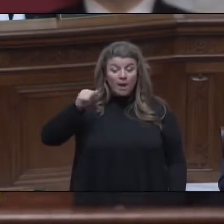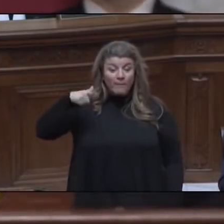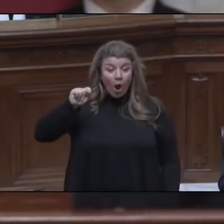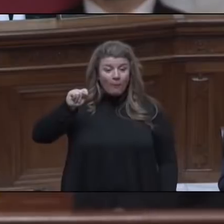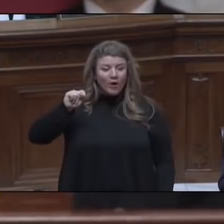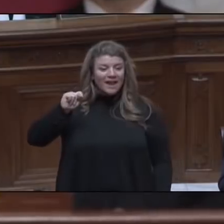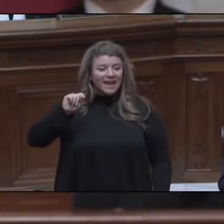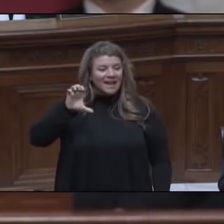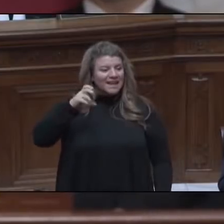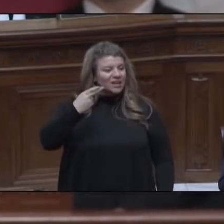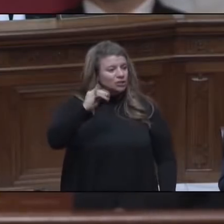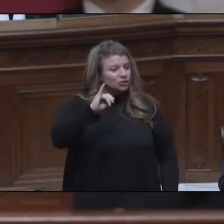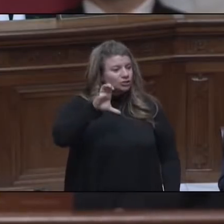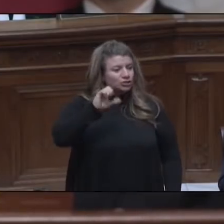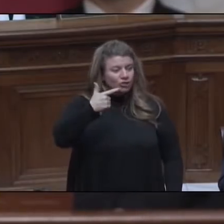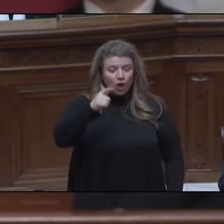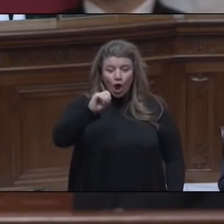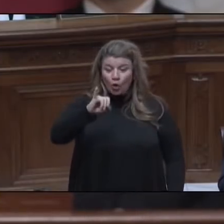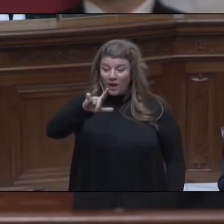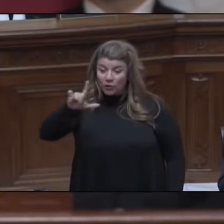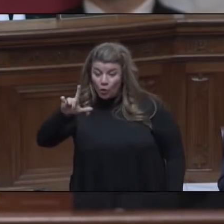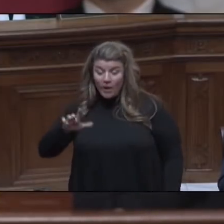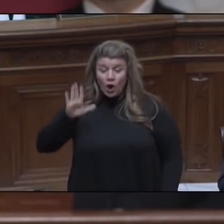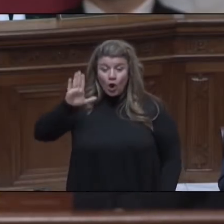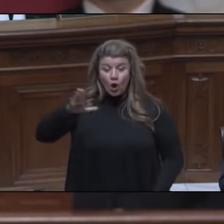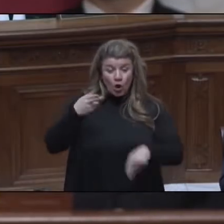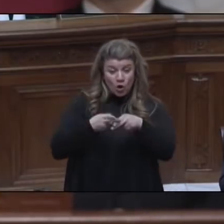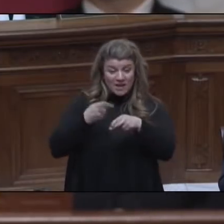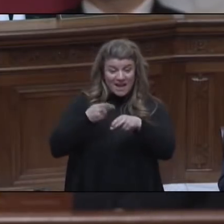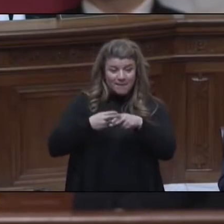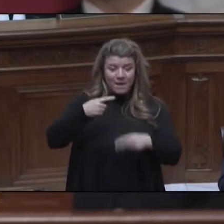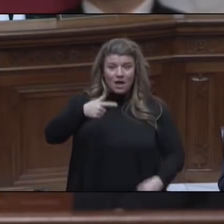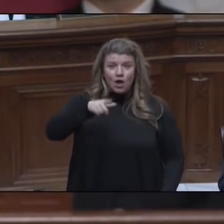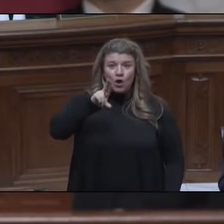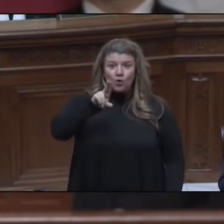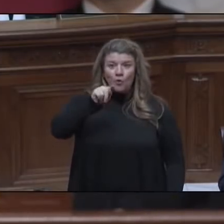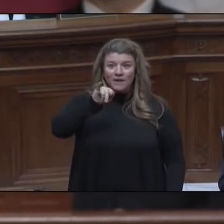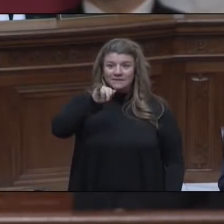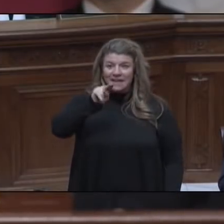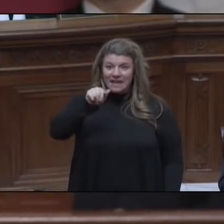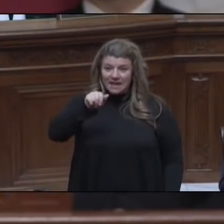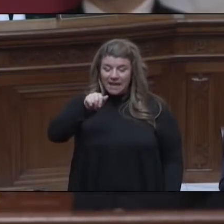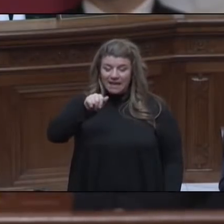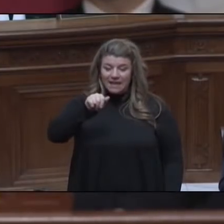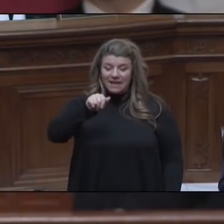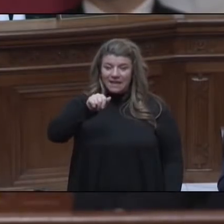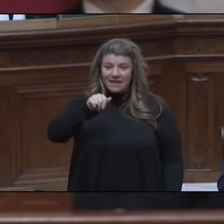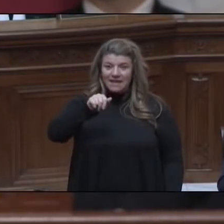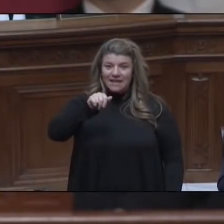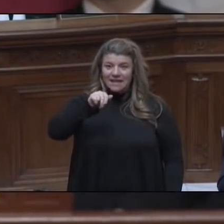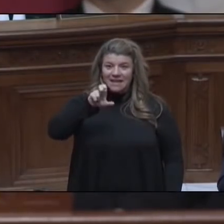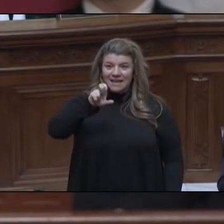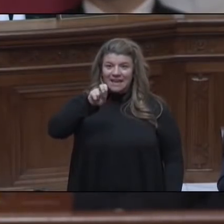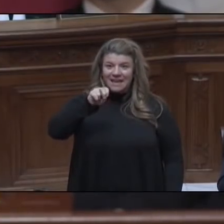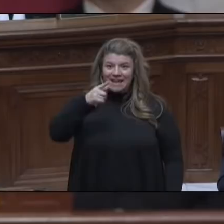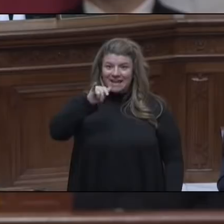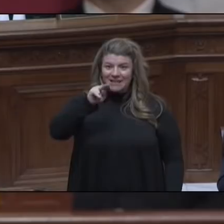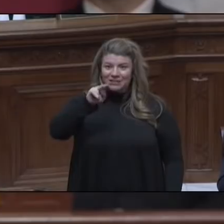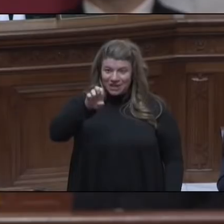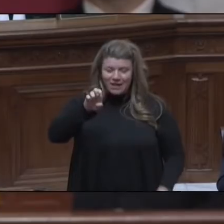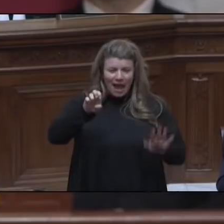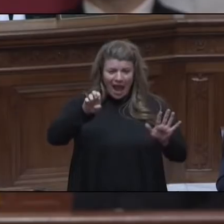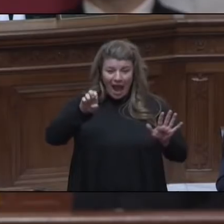in Chicago, Illinois. Her name is Quintina M. Engine, and I